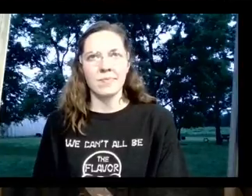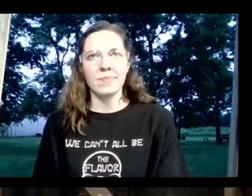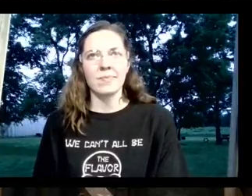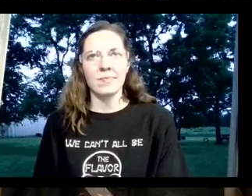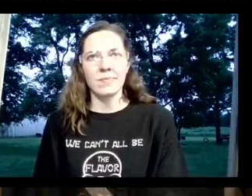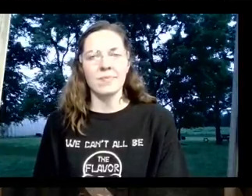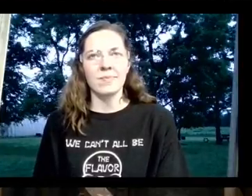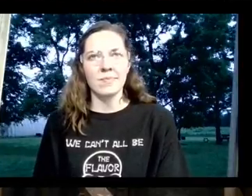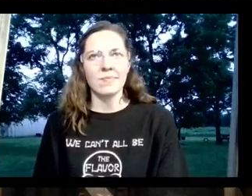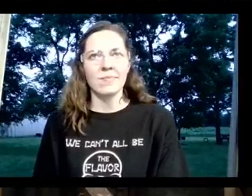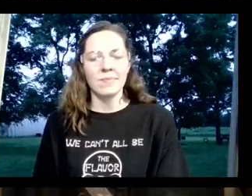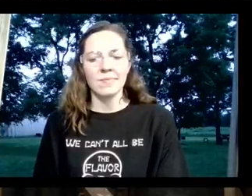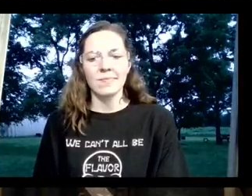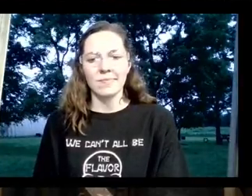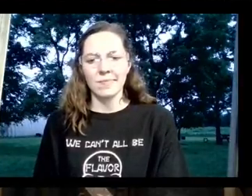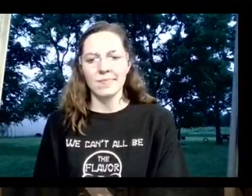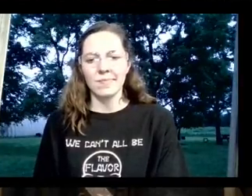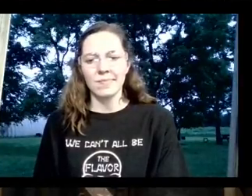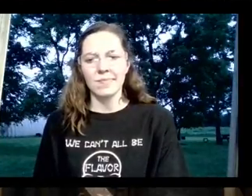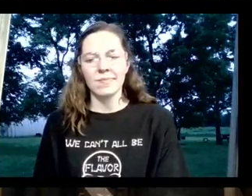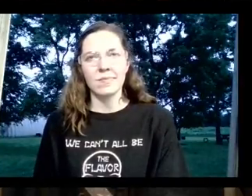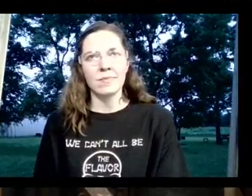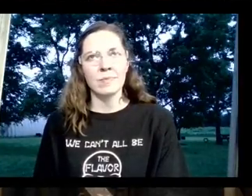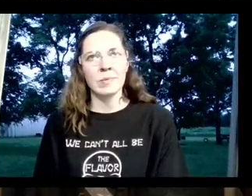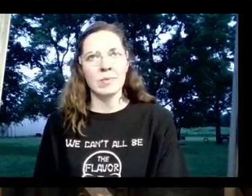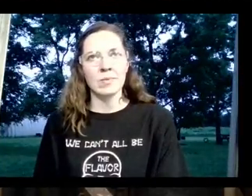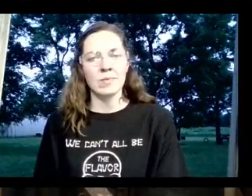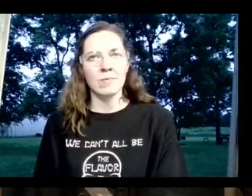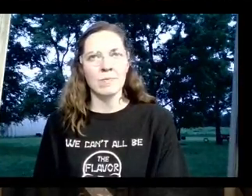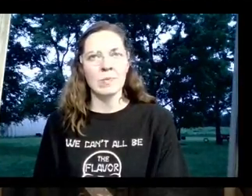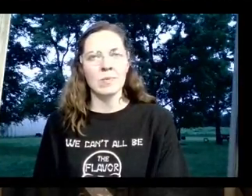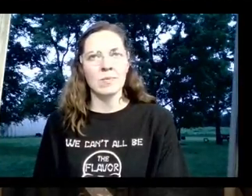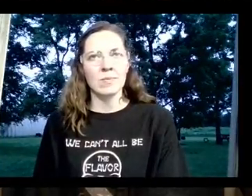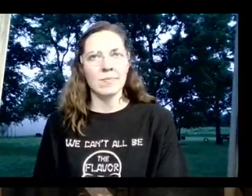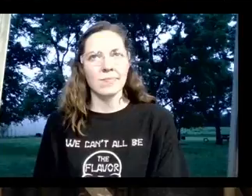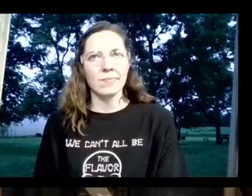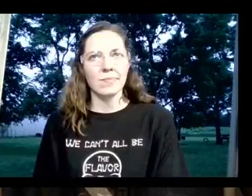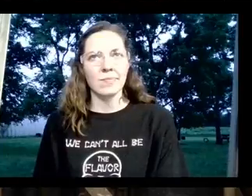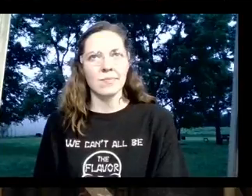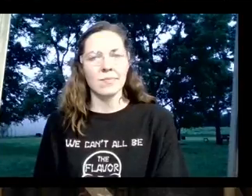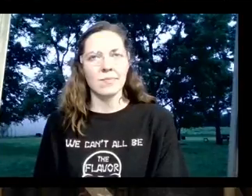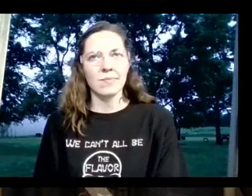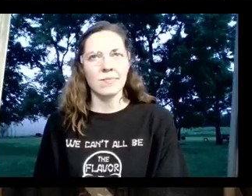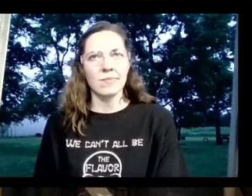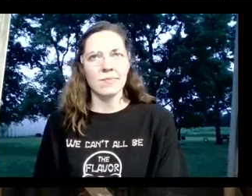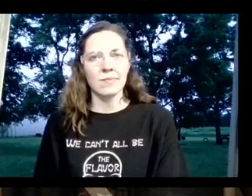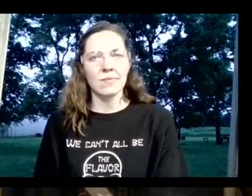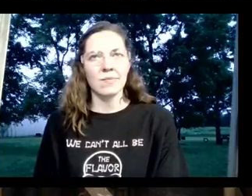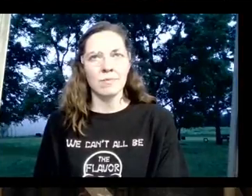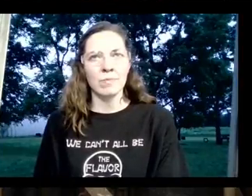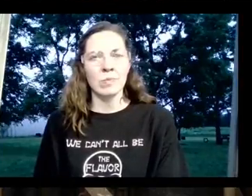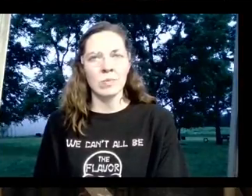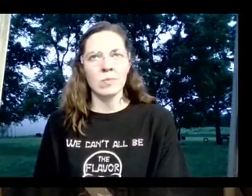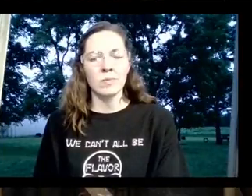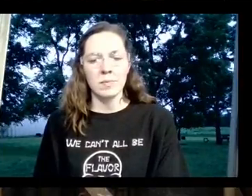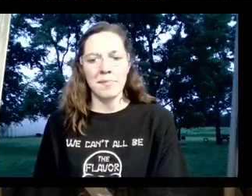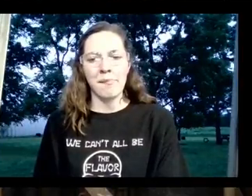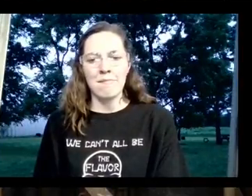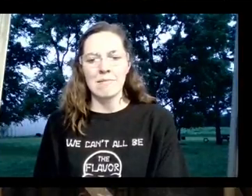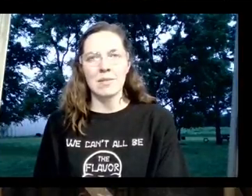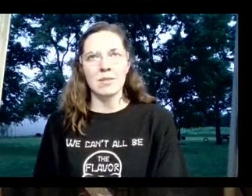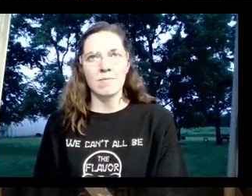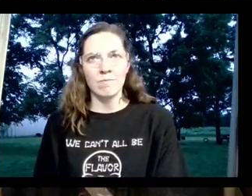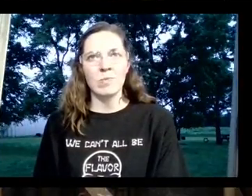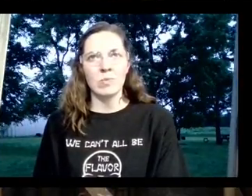then again, and then the real wild card is David at Work with Nature. He comes from a completely different background. I mean, he's in